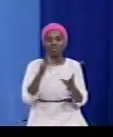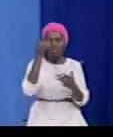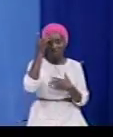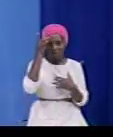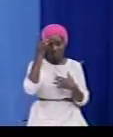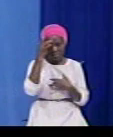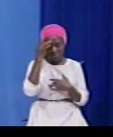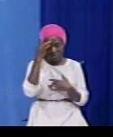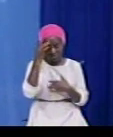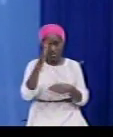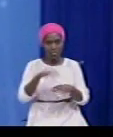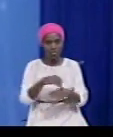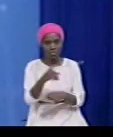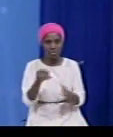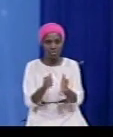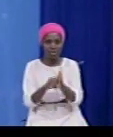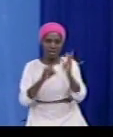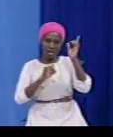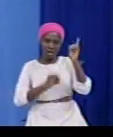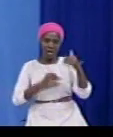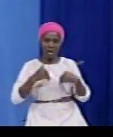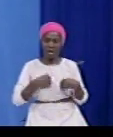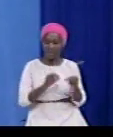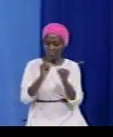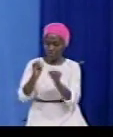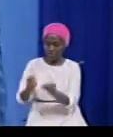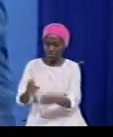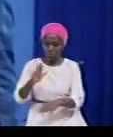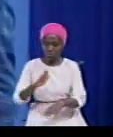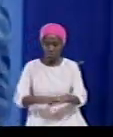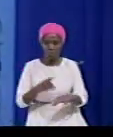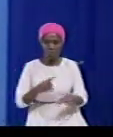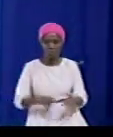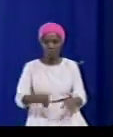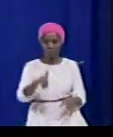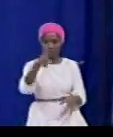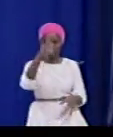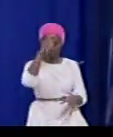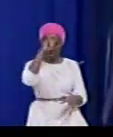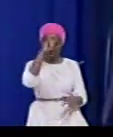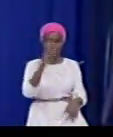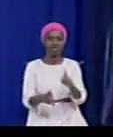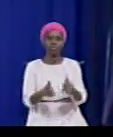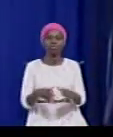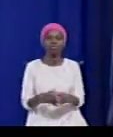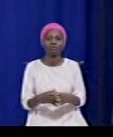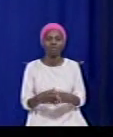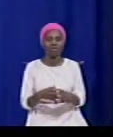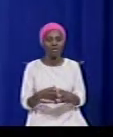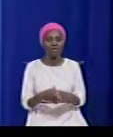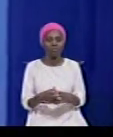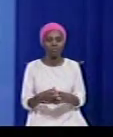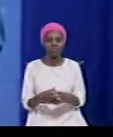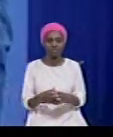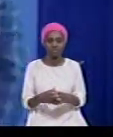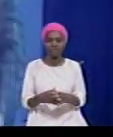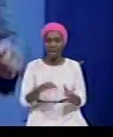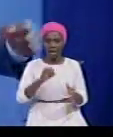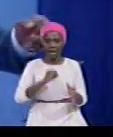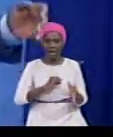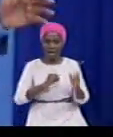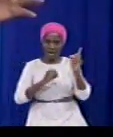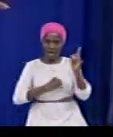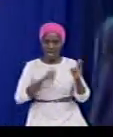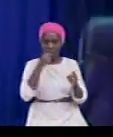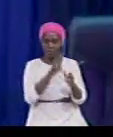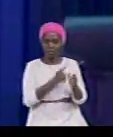am the Lord that healeth thee. If you were listening to the promise he has given,